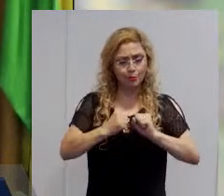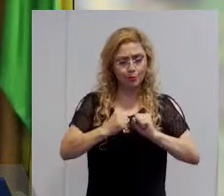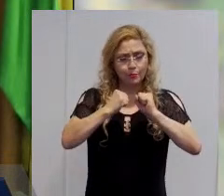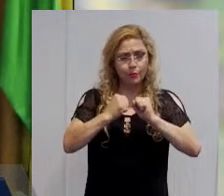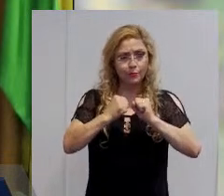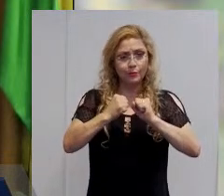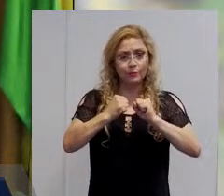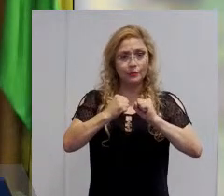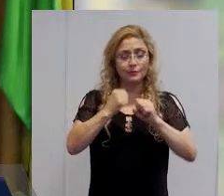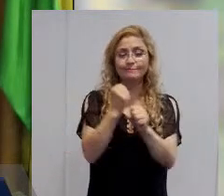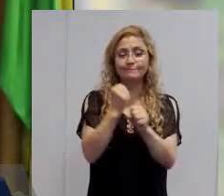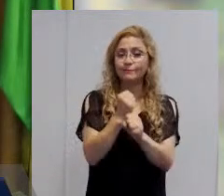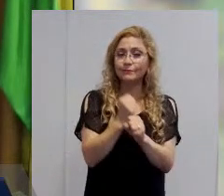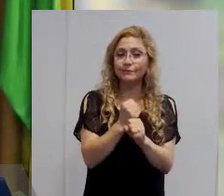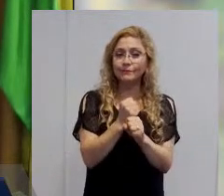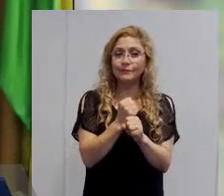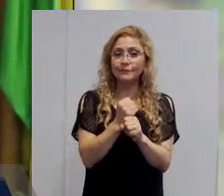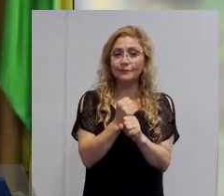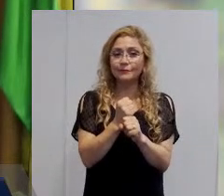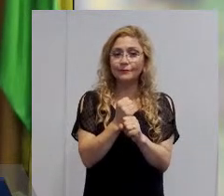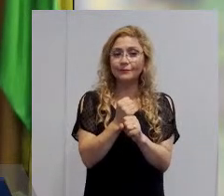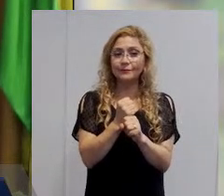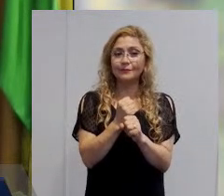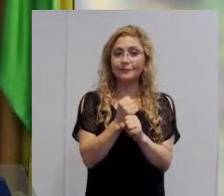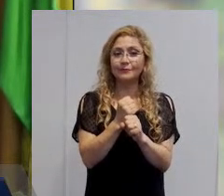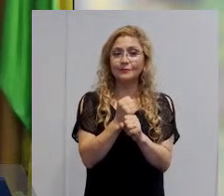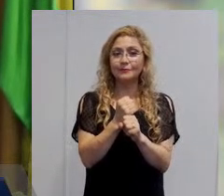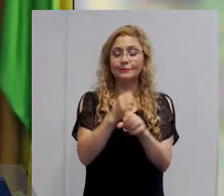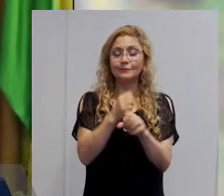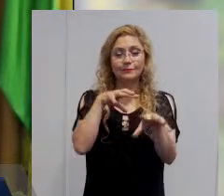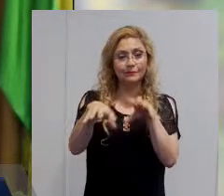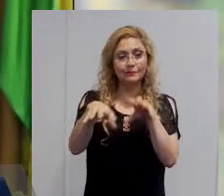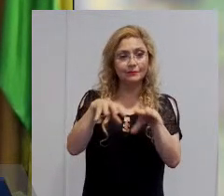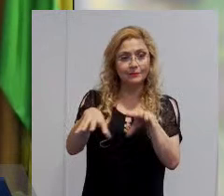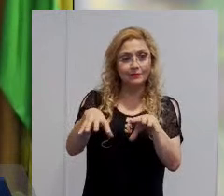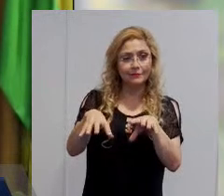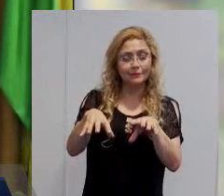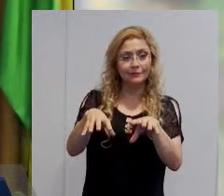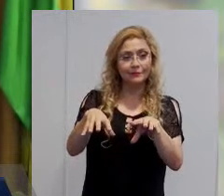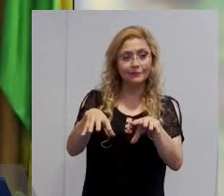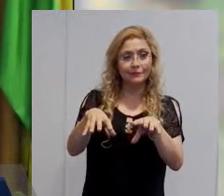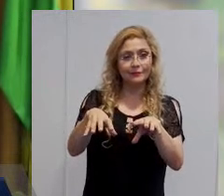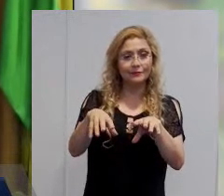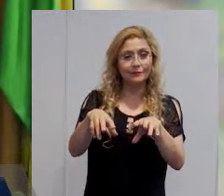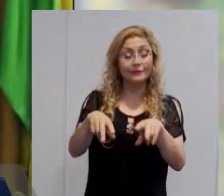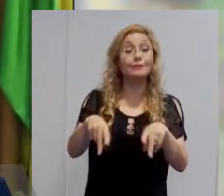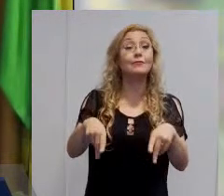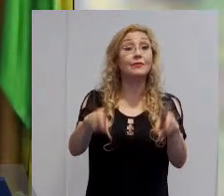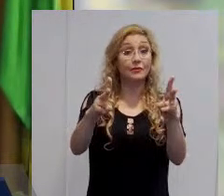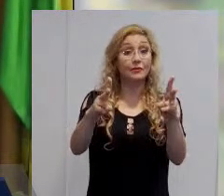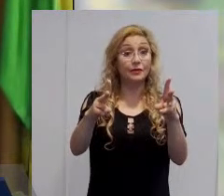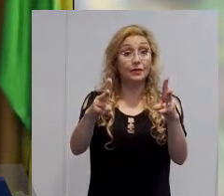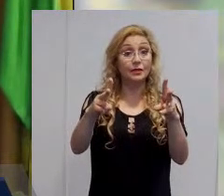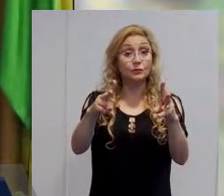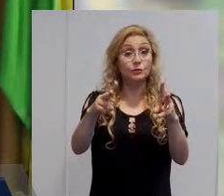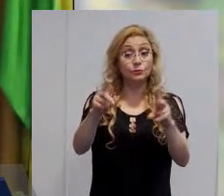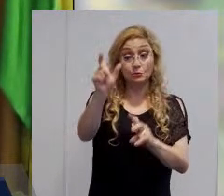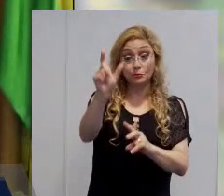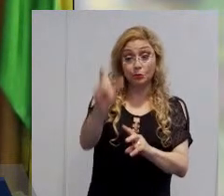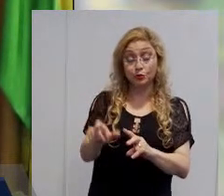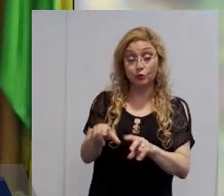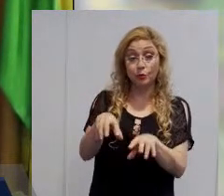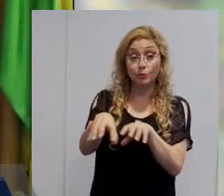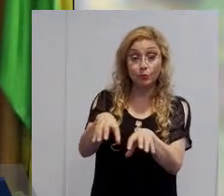the governments to reinforce the work in actions and investments